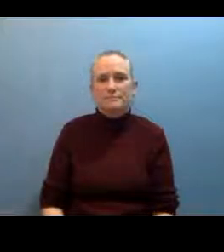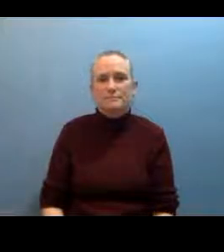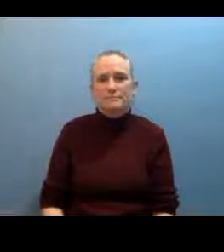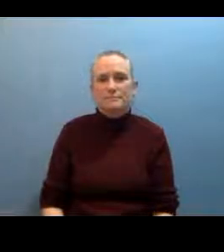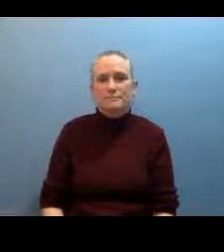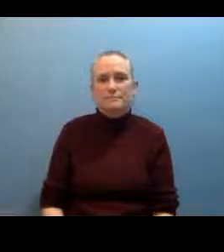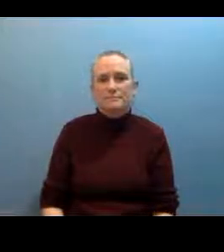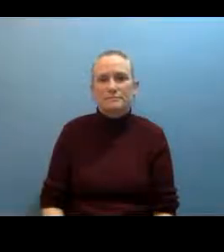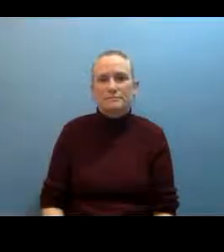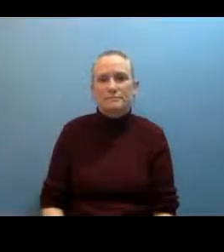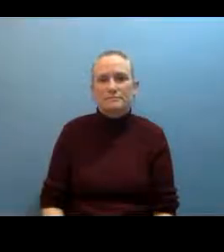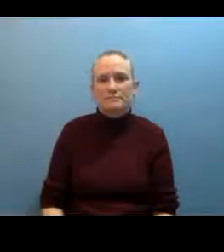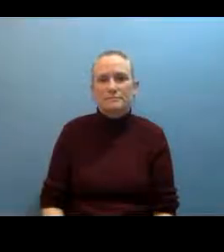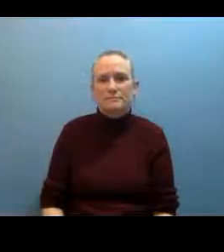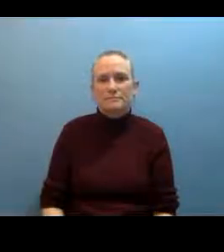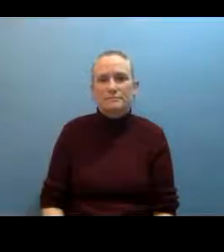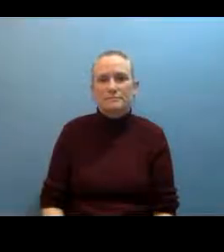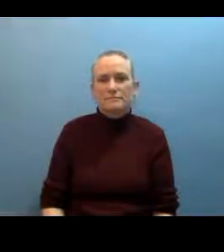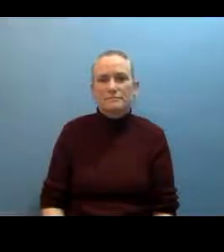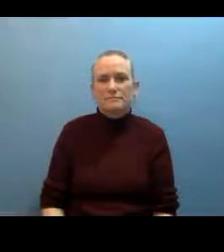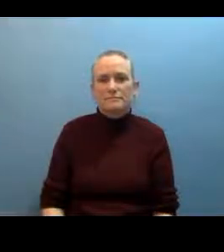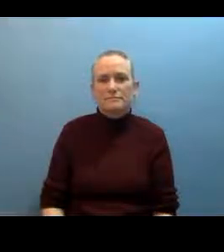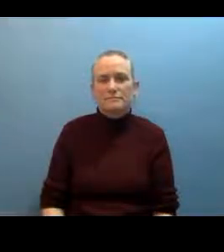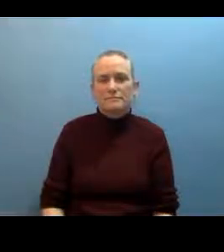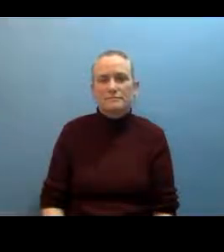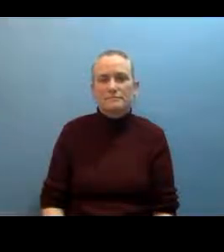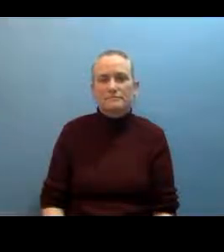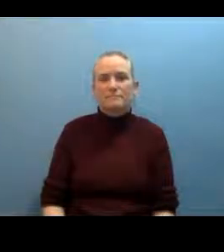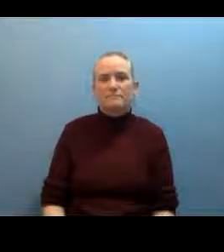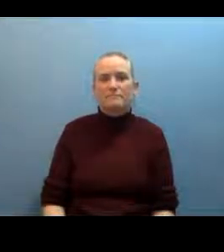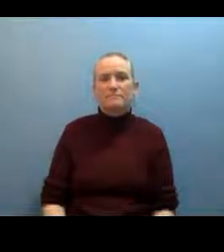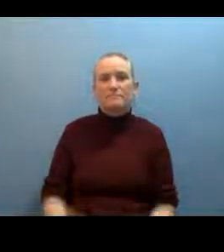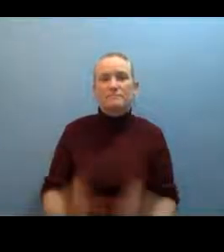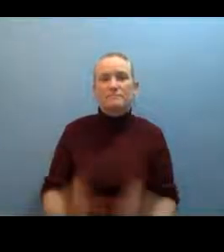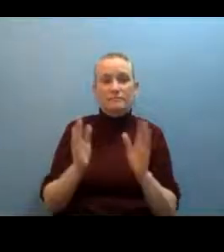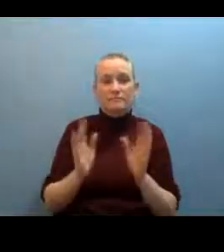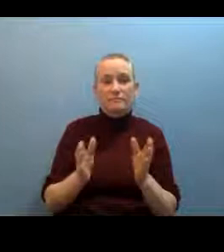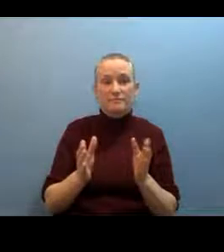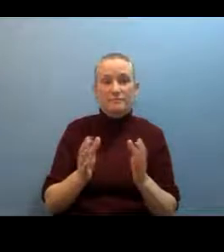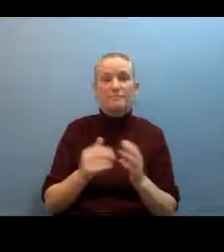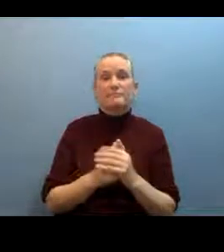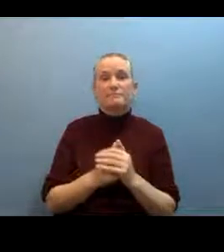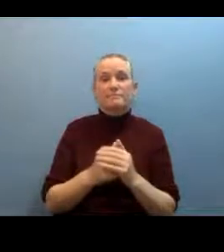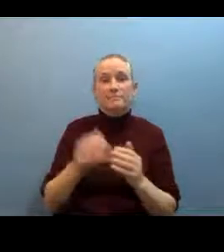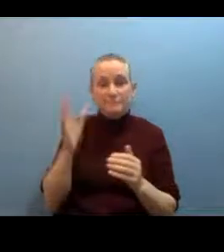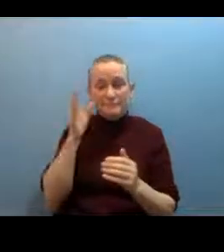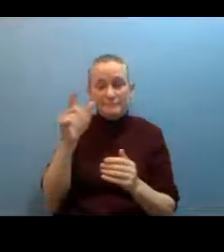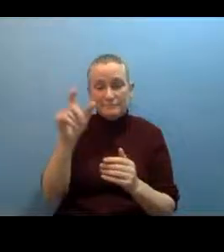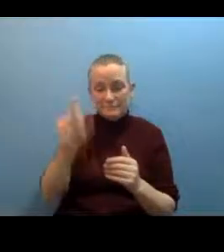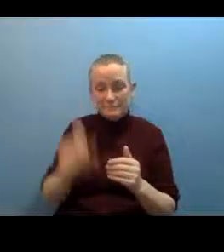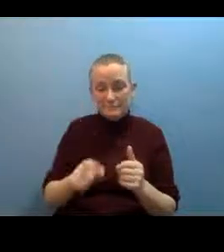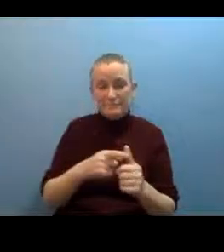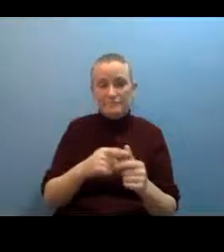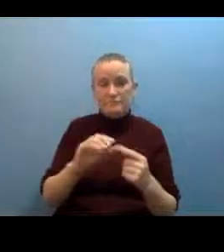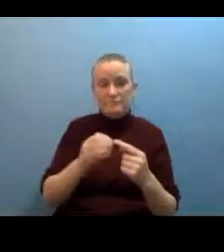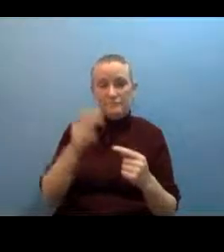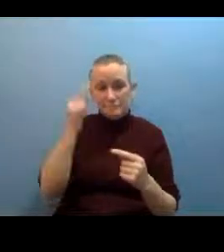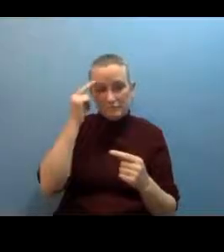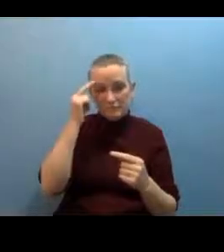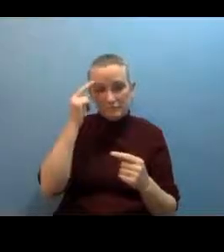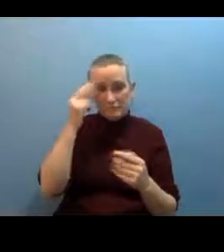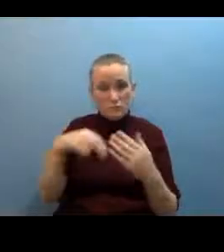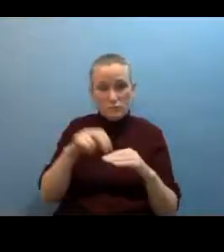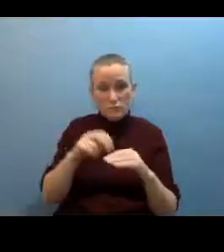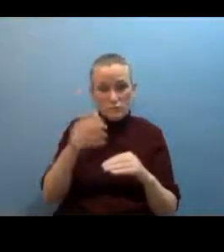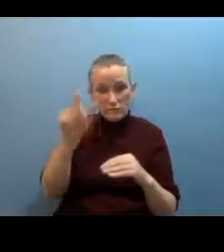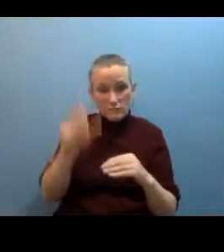So once we've listened to and really kind of tried to understand what's going on for a young person, we may want to start looking a little